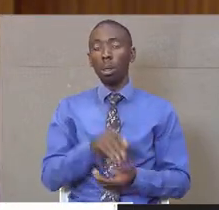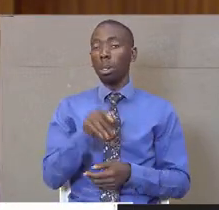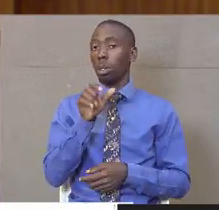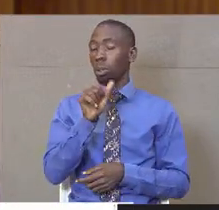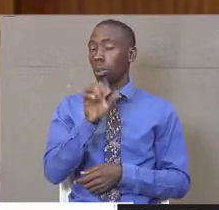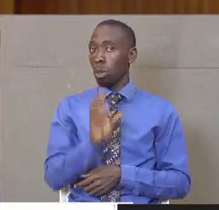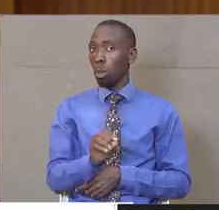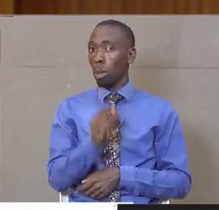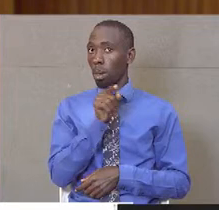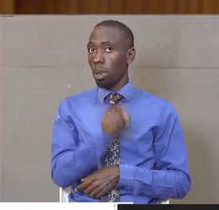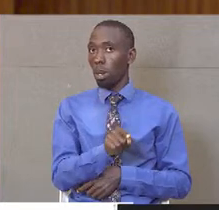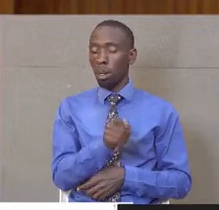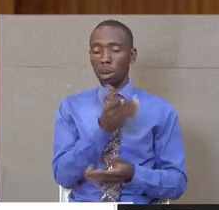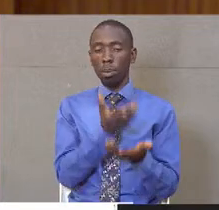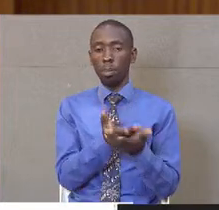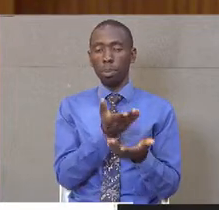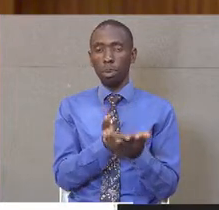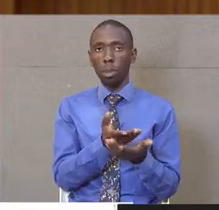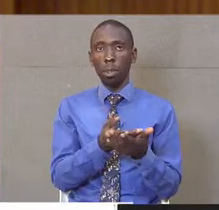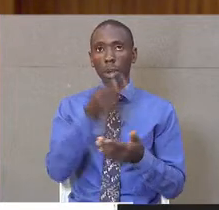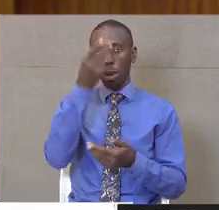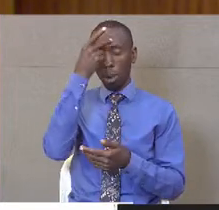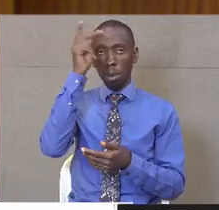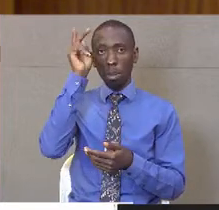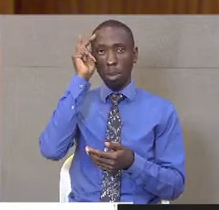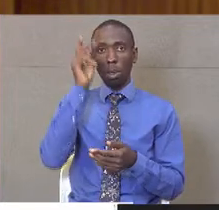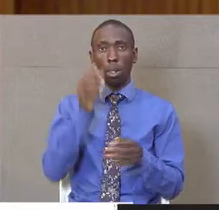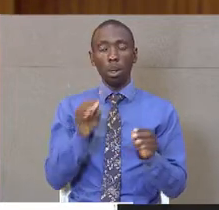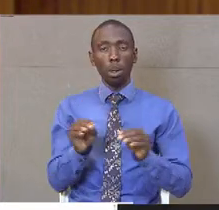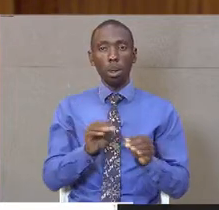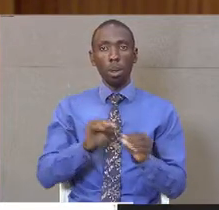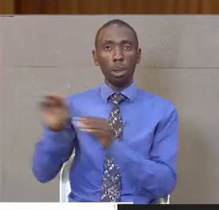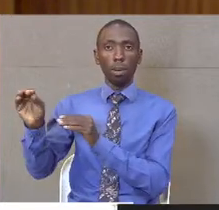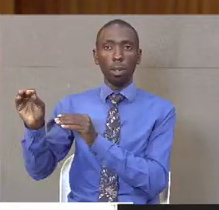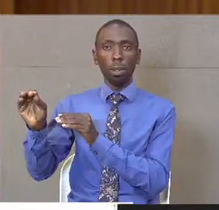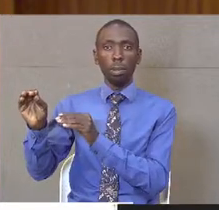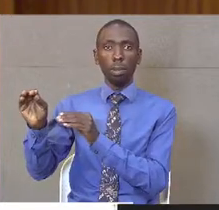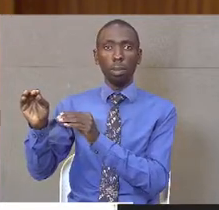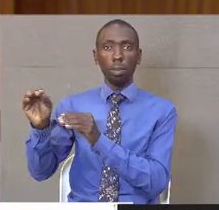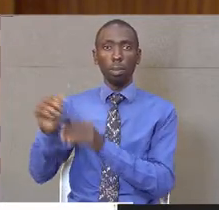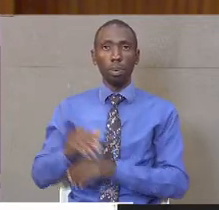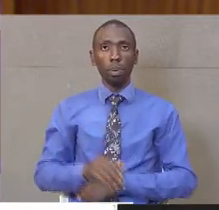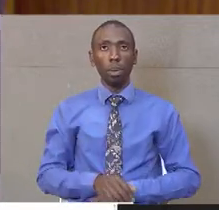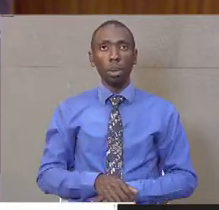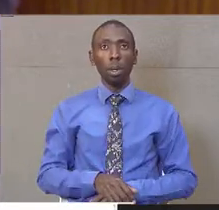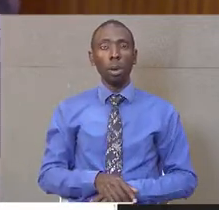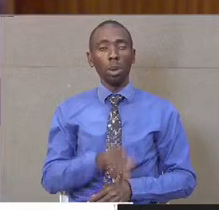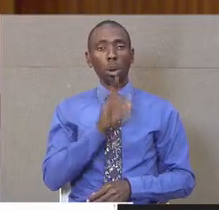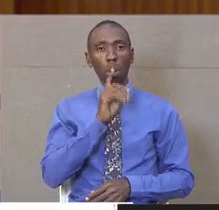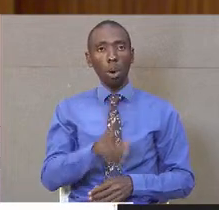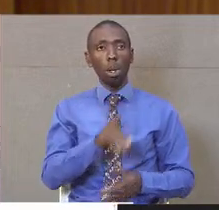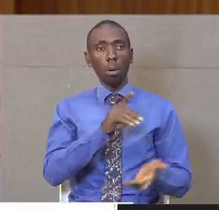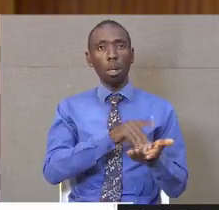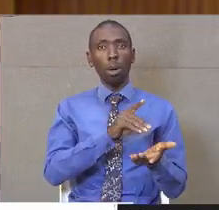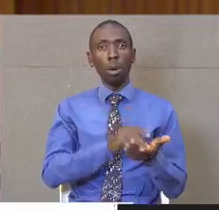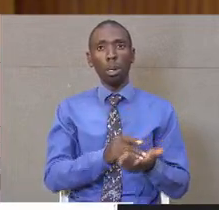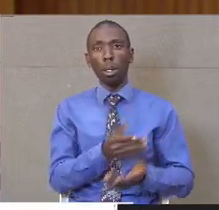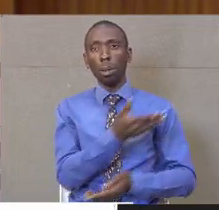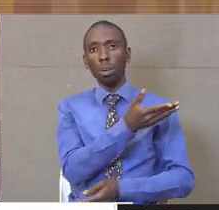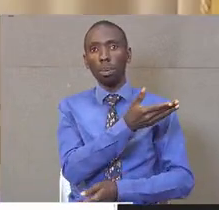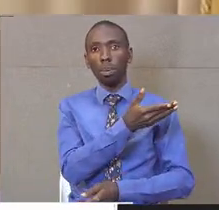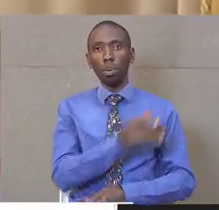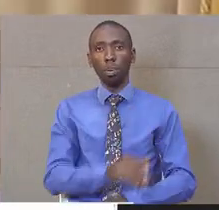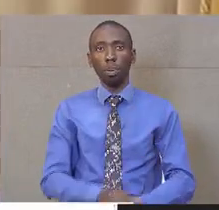therefore, calls for a policy shift. There's an order by a doctor.